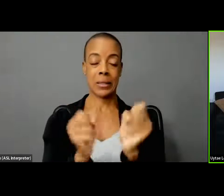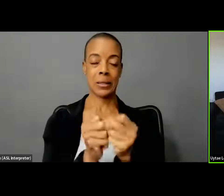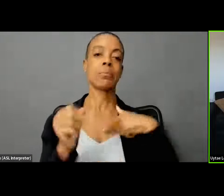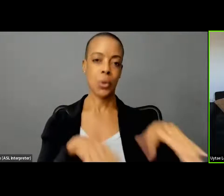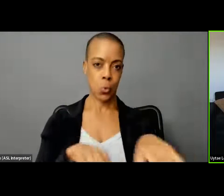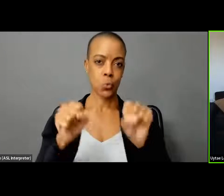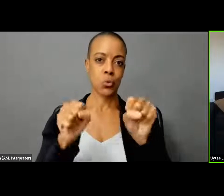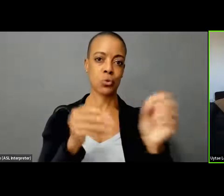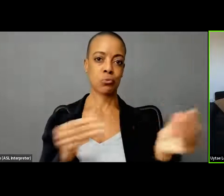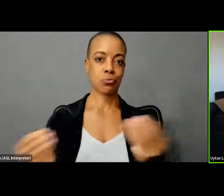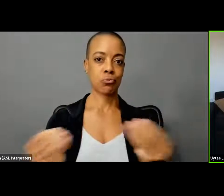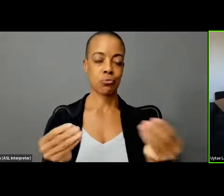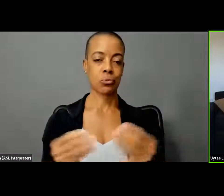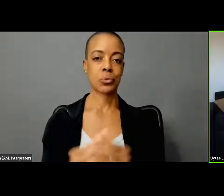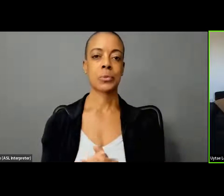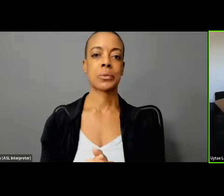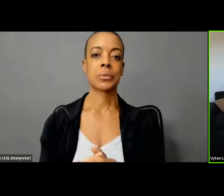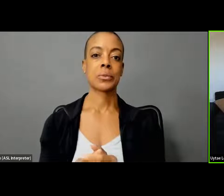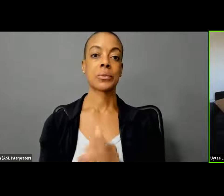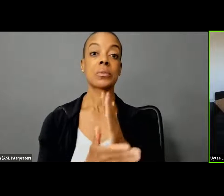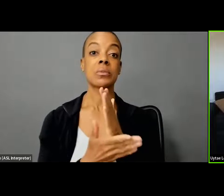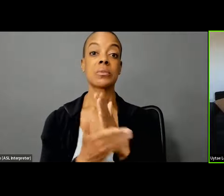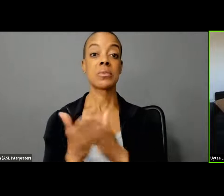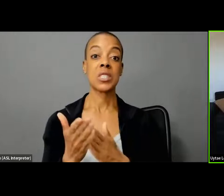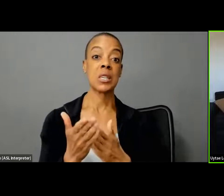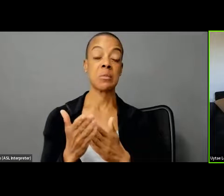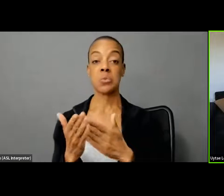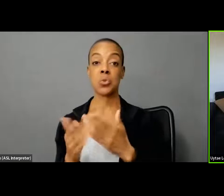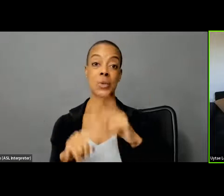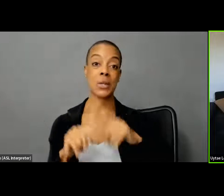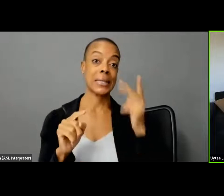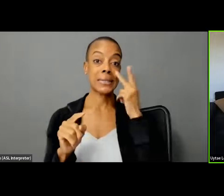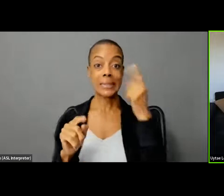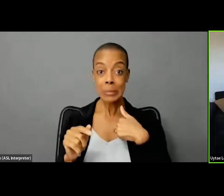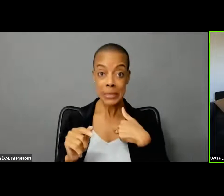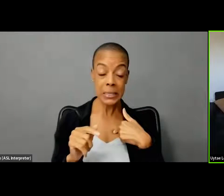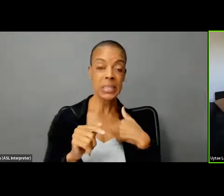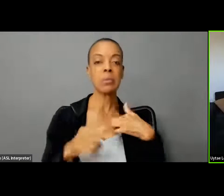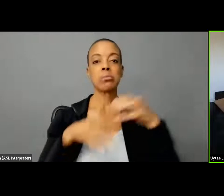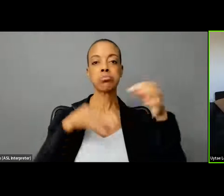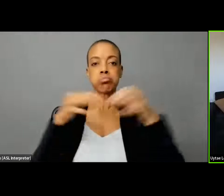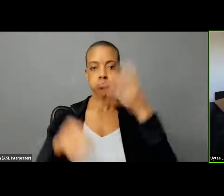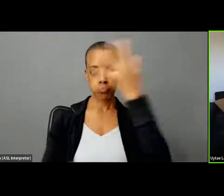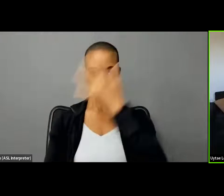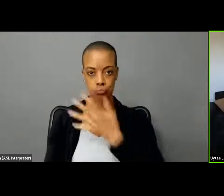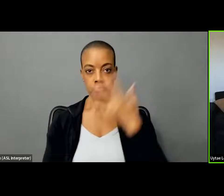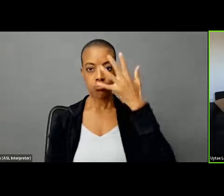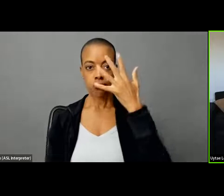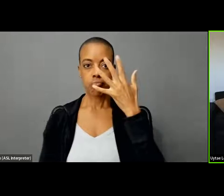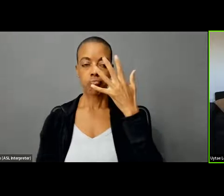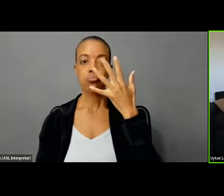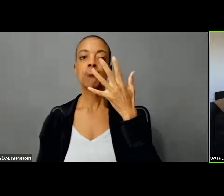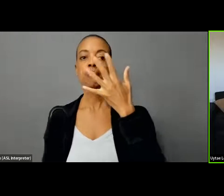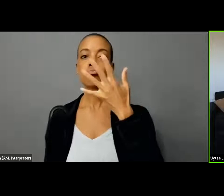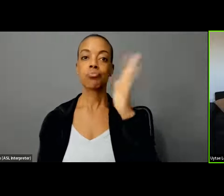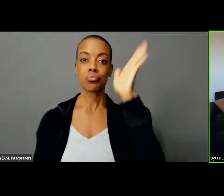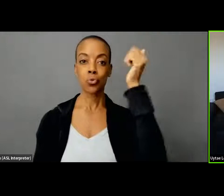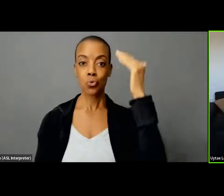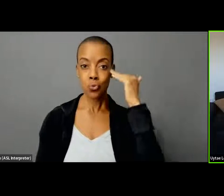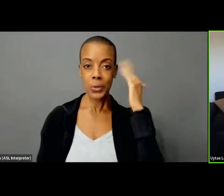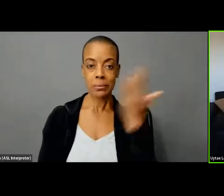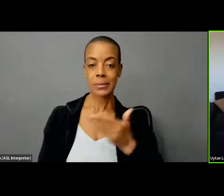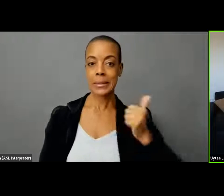moderator. Now, for those of you who don't have a clear visual on me, I would describe myself as a Korean